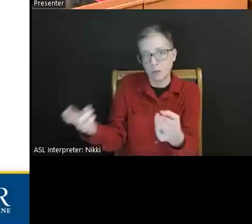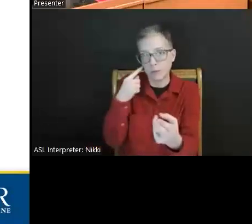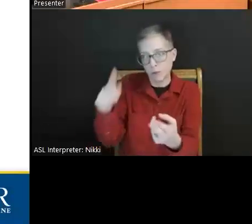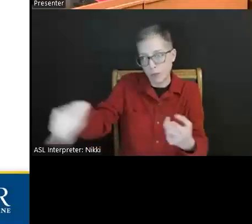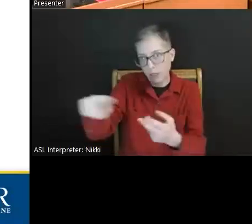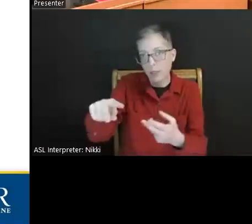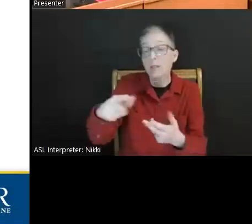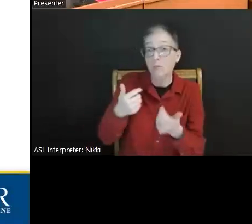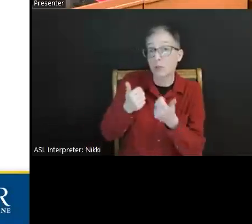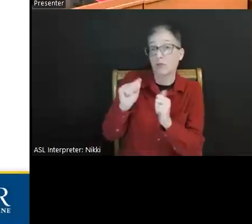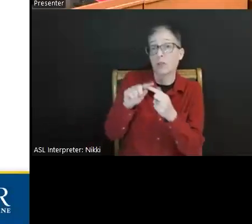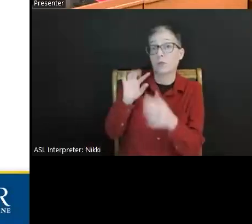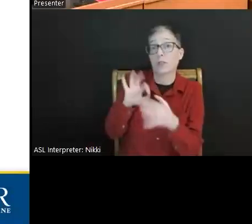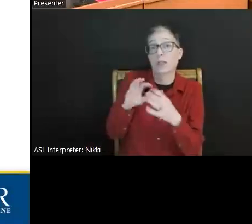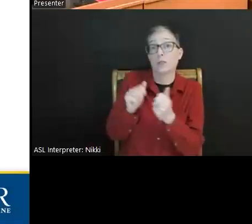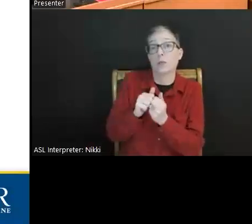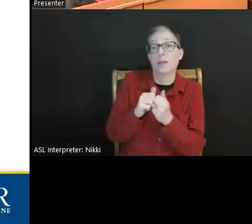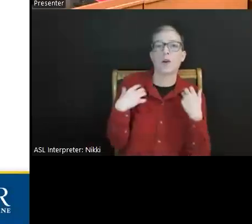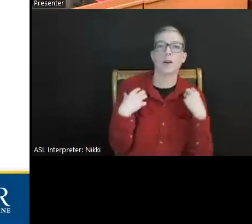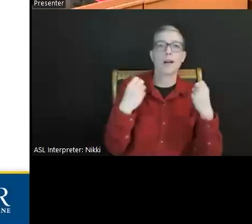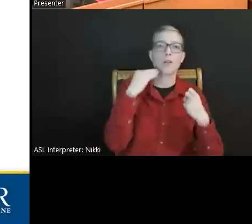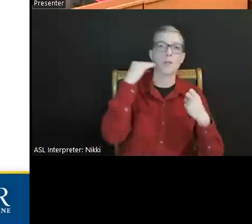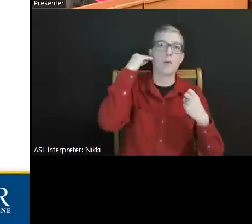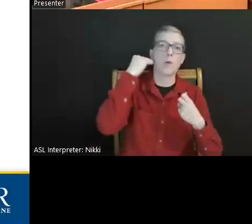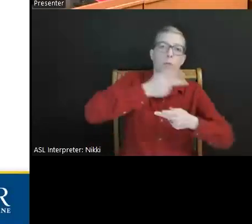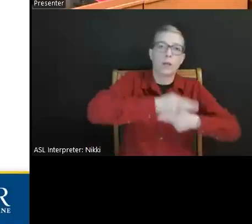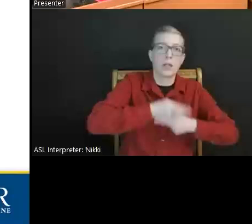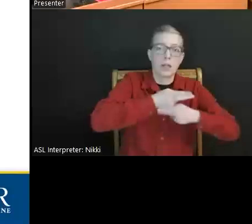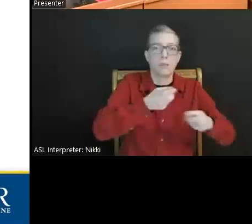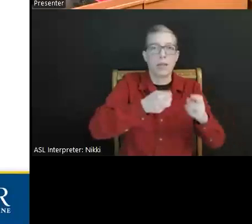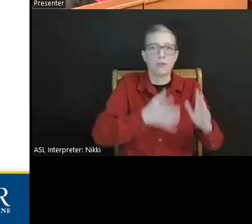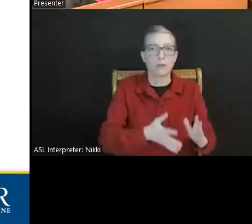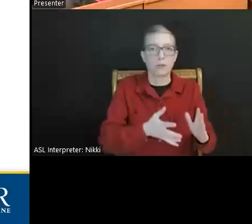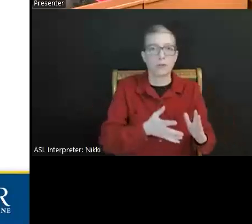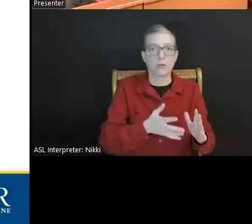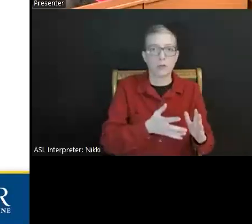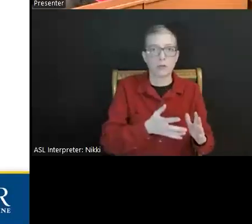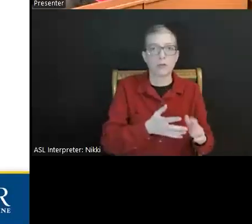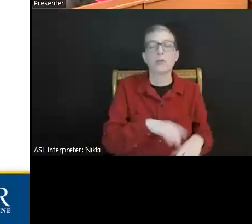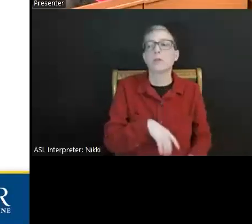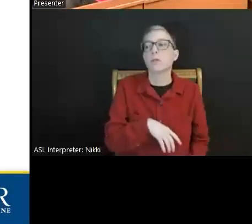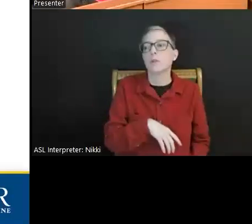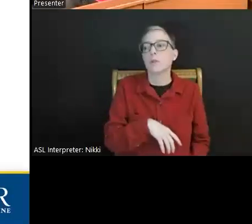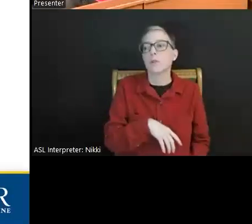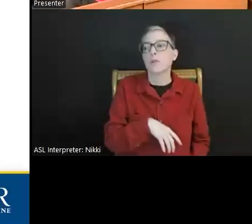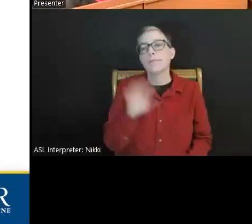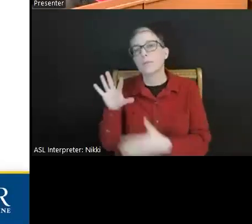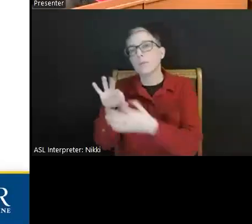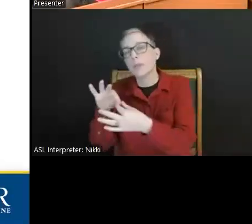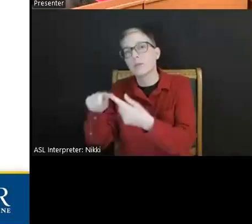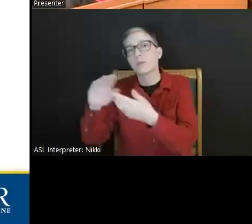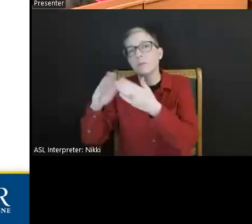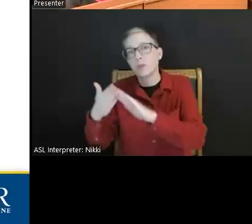link patients with our health home care managers just for assistance, like with transportation, linking them to community agencies if